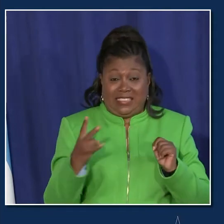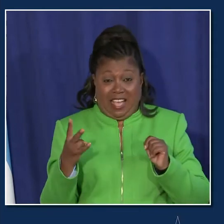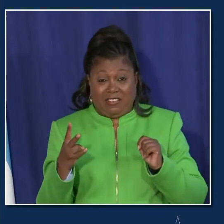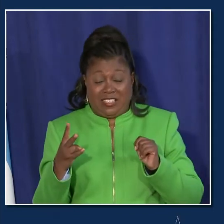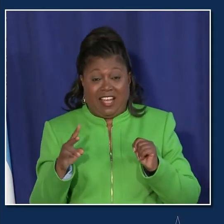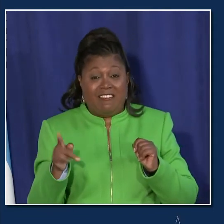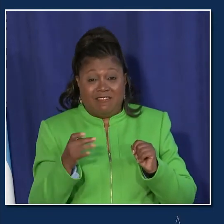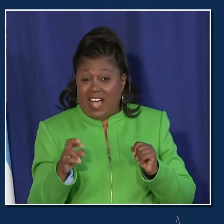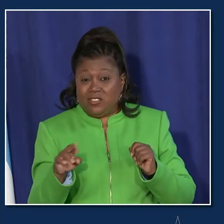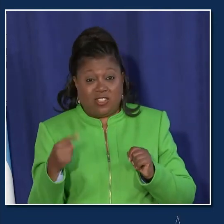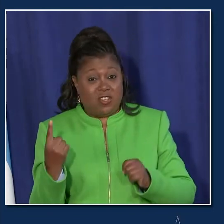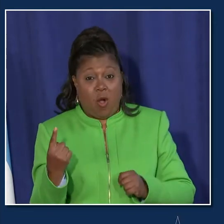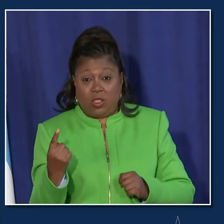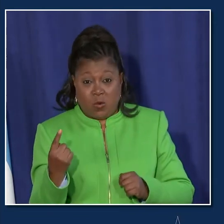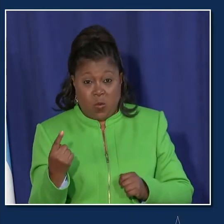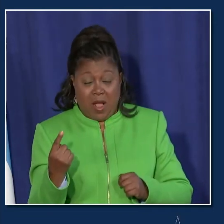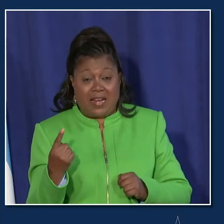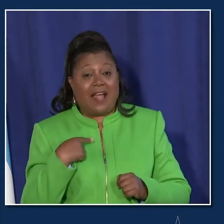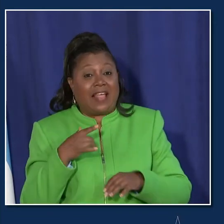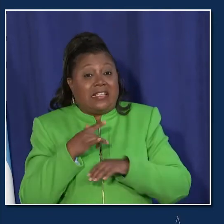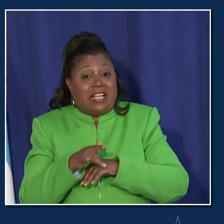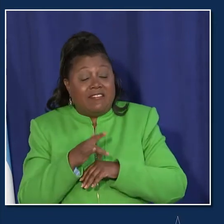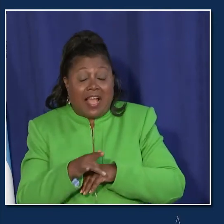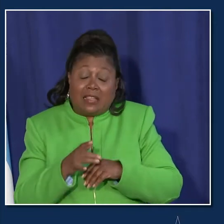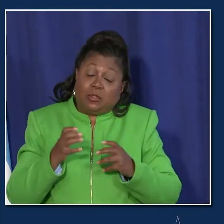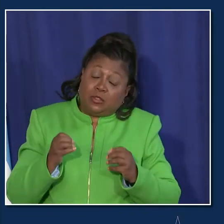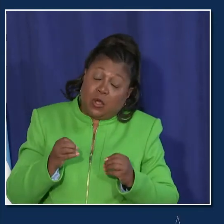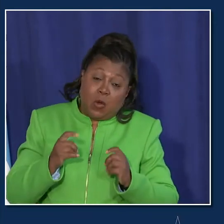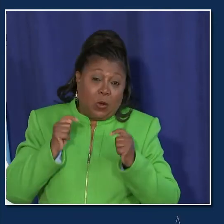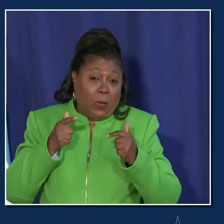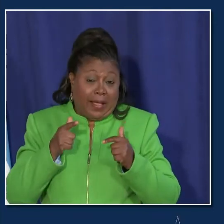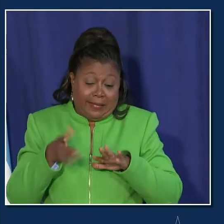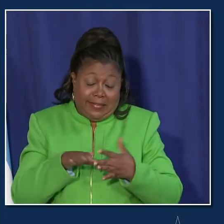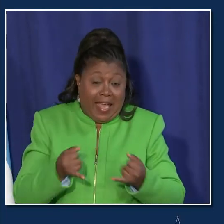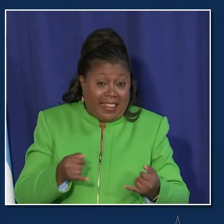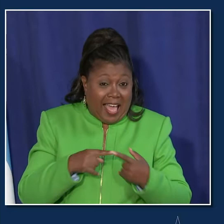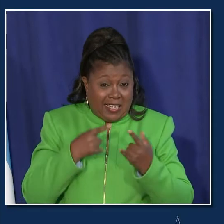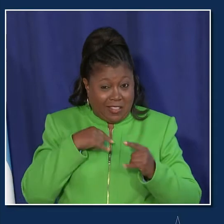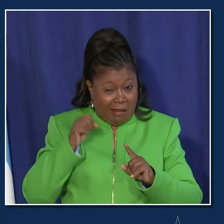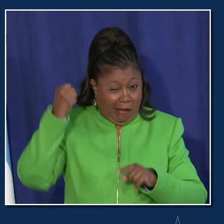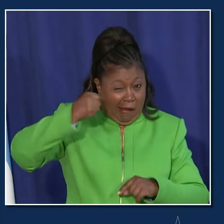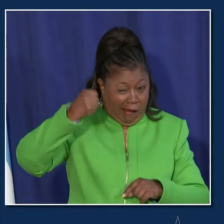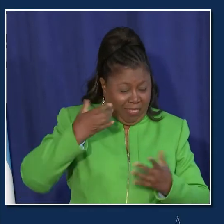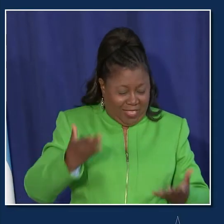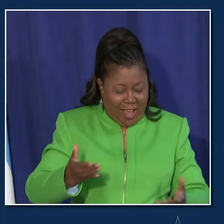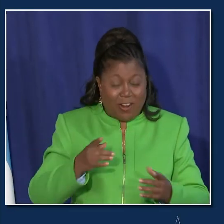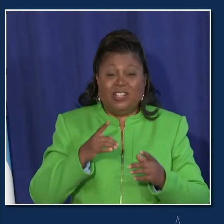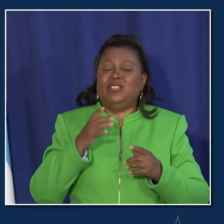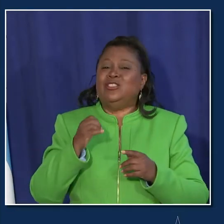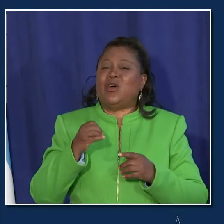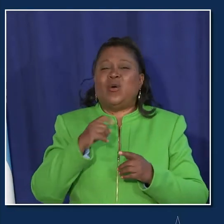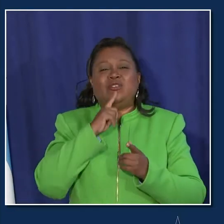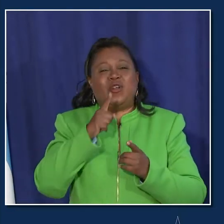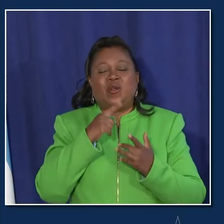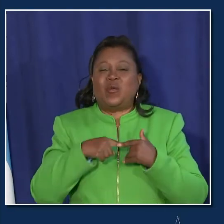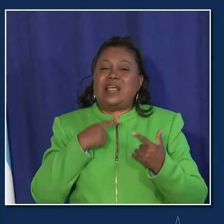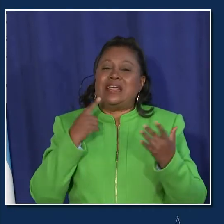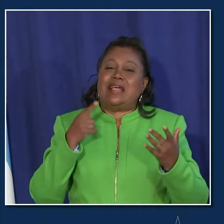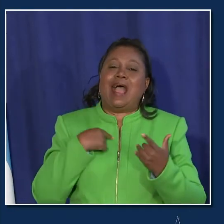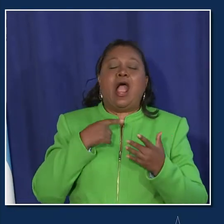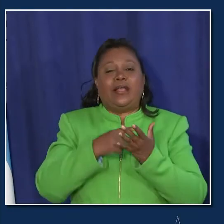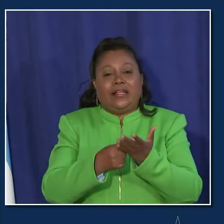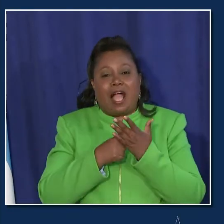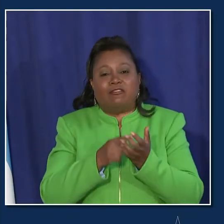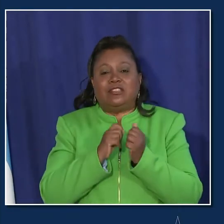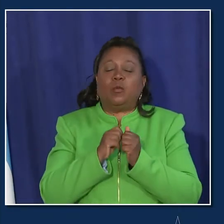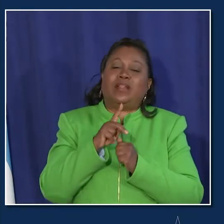17-year-olds, Pfizer is the only vaccine that is available. So just a quick deadline and a thing to shout out there. So certainly we are in conversations